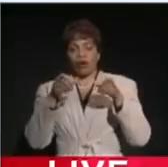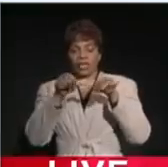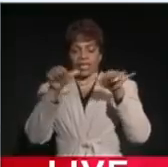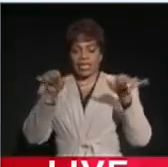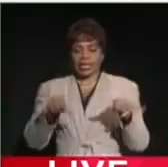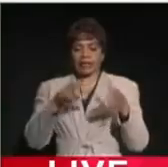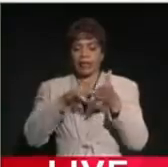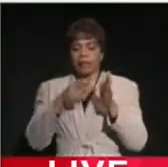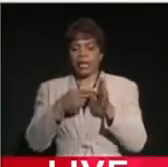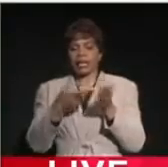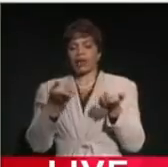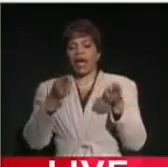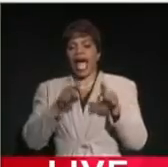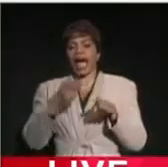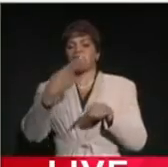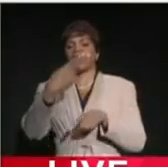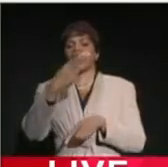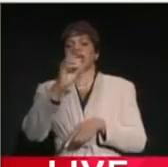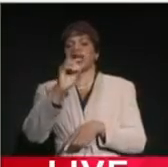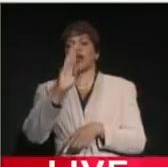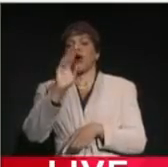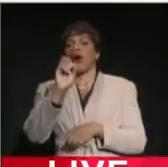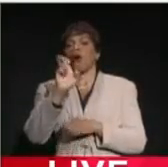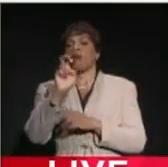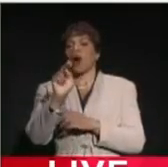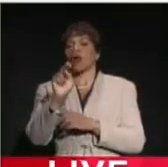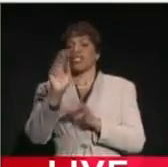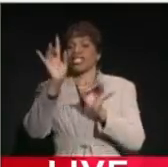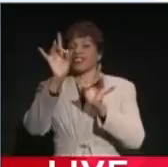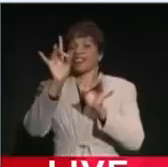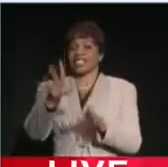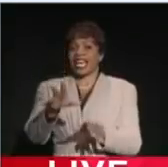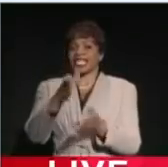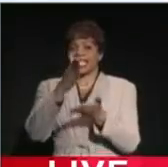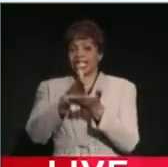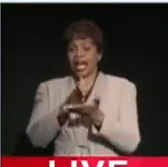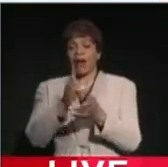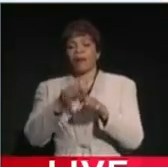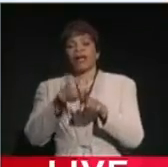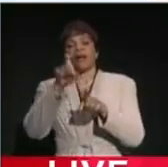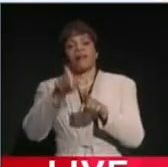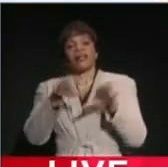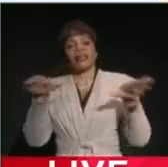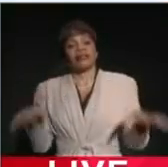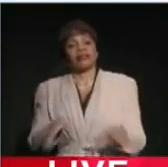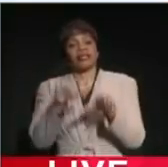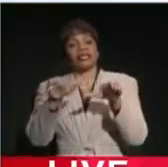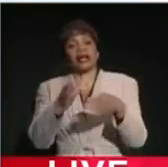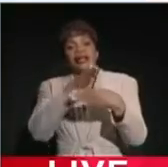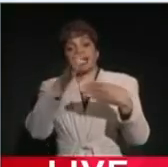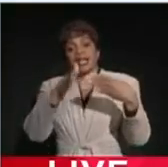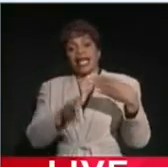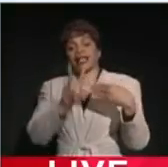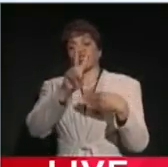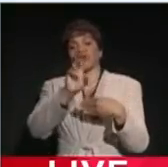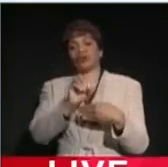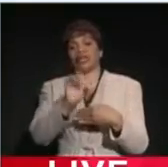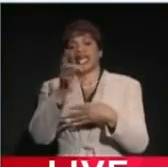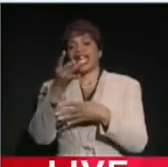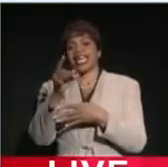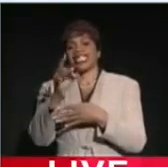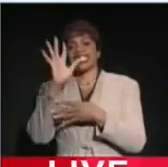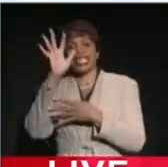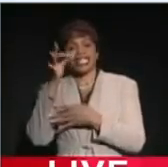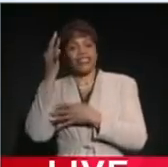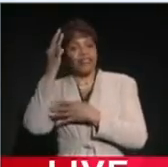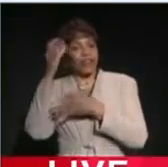that happened in Hoboken where there's a fatality, yep, that would stop it. It has to be done by the end of 2018. That's the federal mandate.